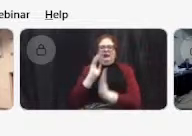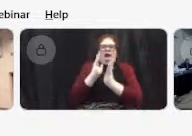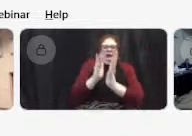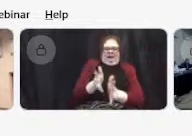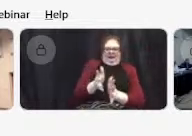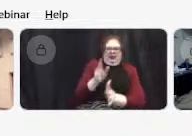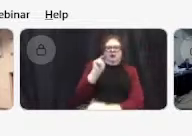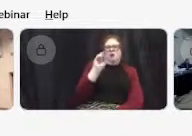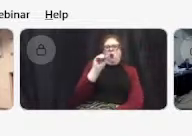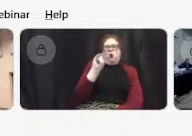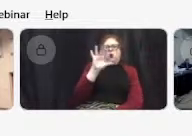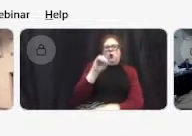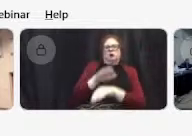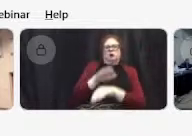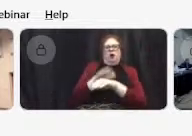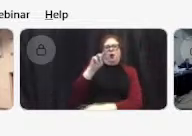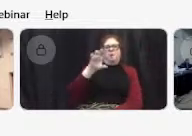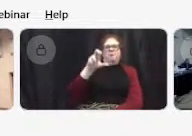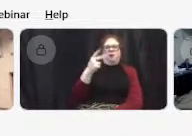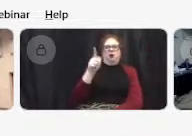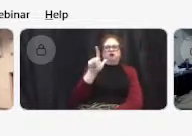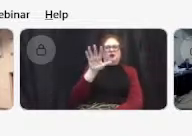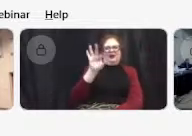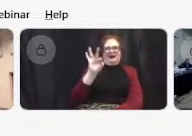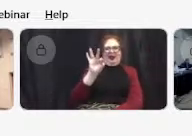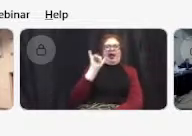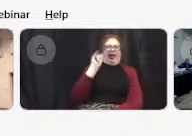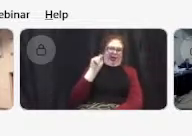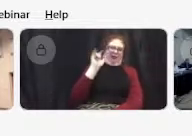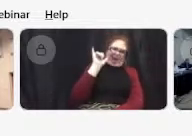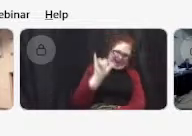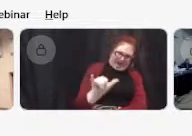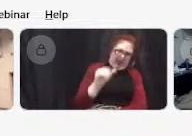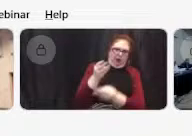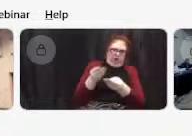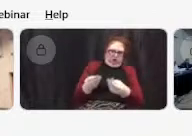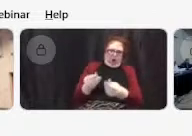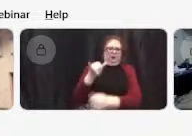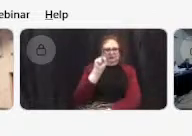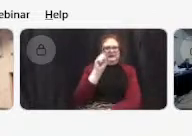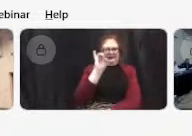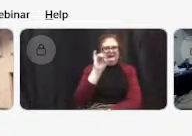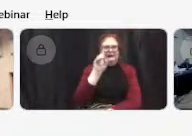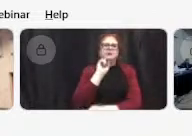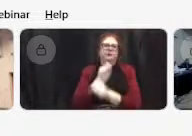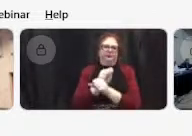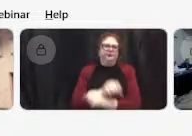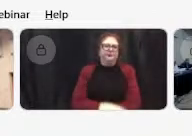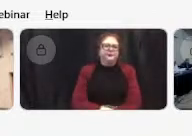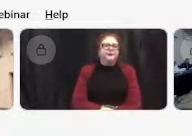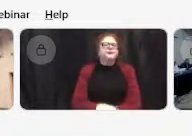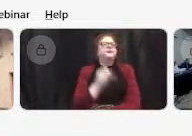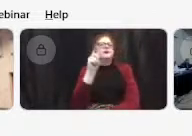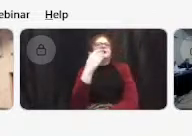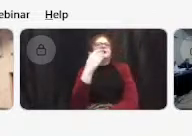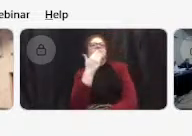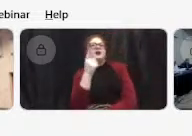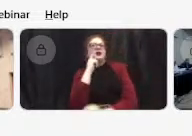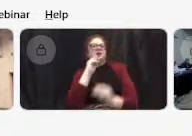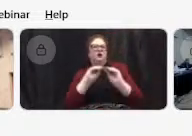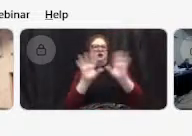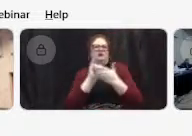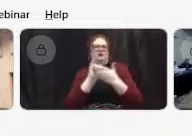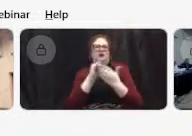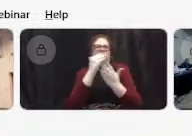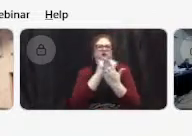property. Thank you. All right. Thank you, Brad, for that, for the record. Can we get the applicant to come back up to the podium,